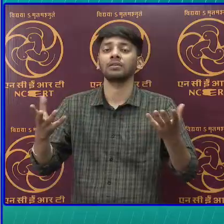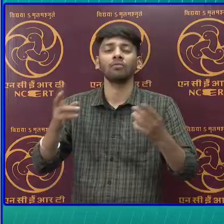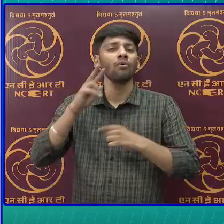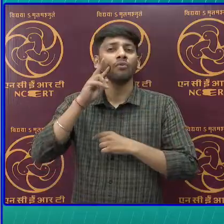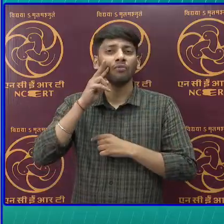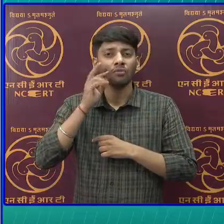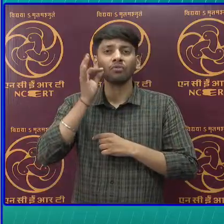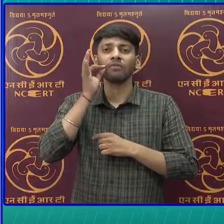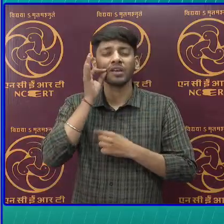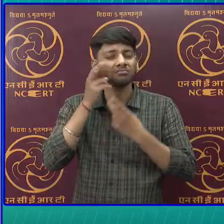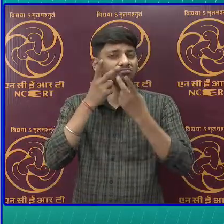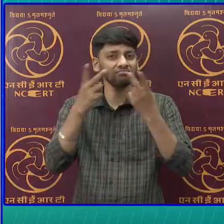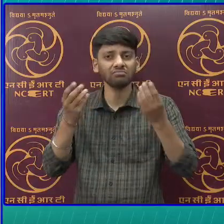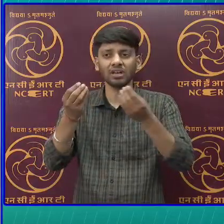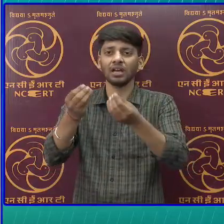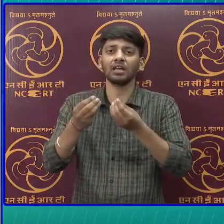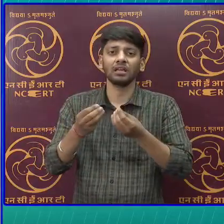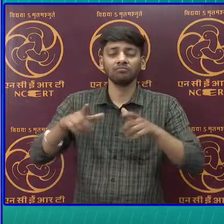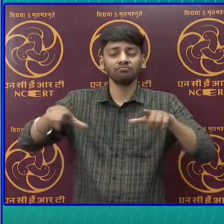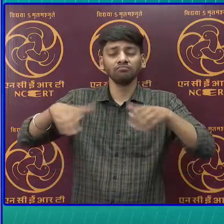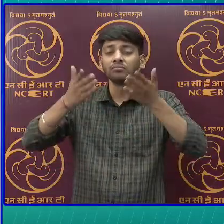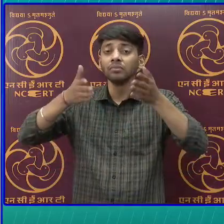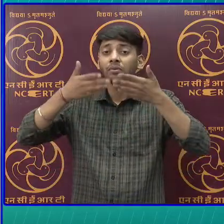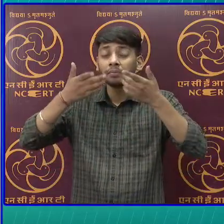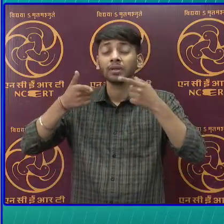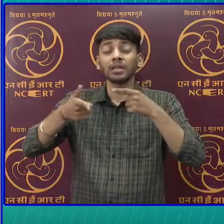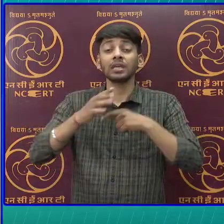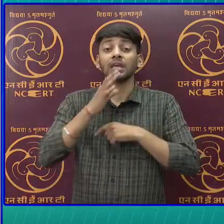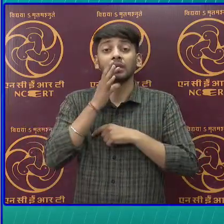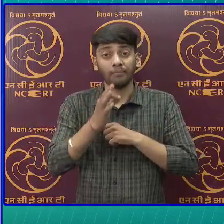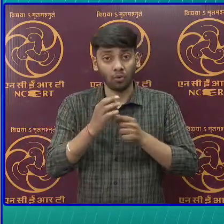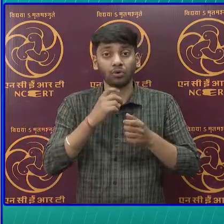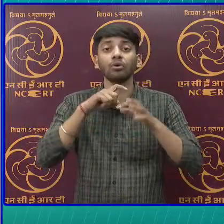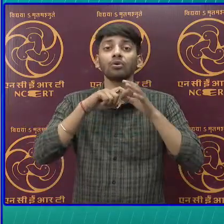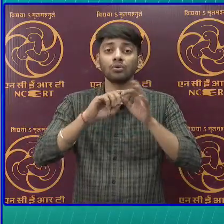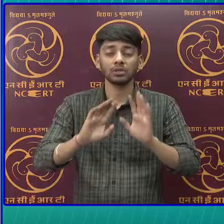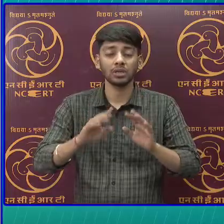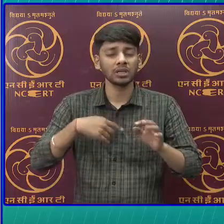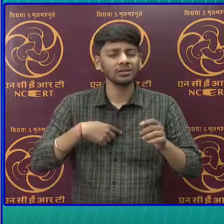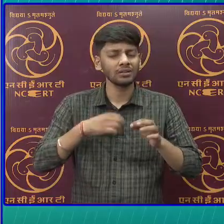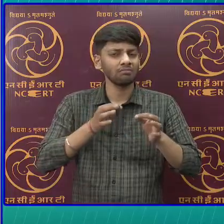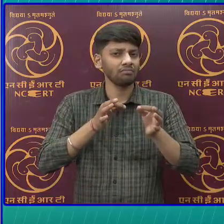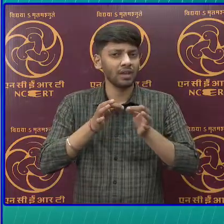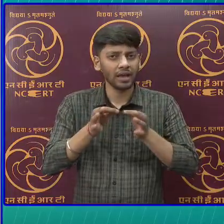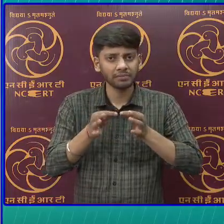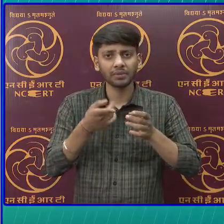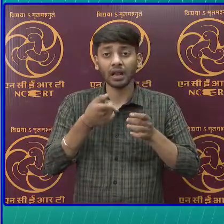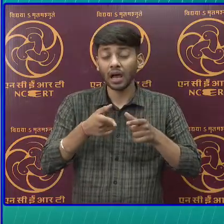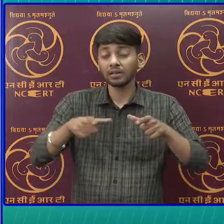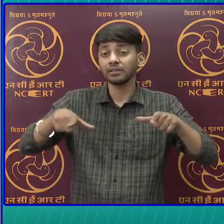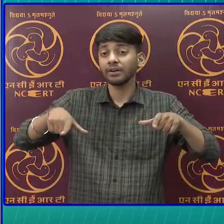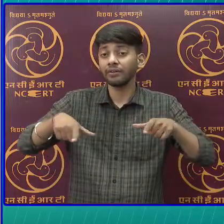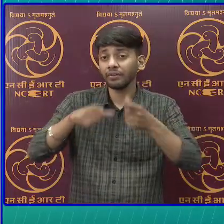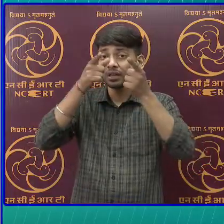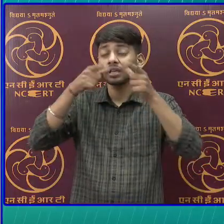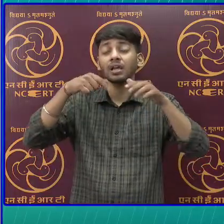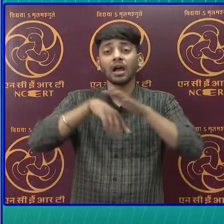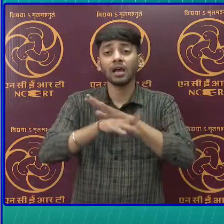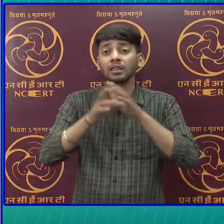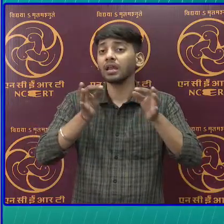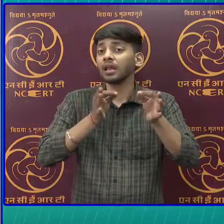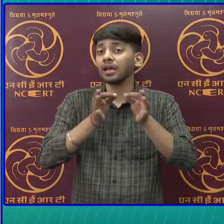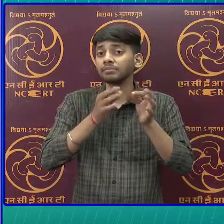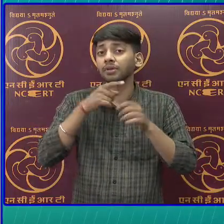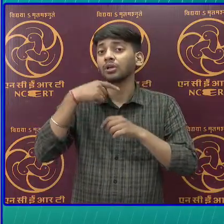of killing trees? Well, this is a genuine question, and to elaborate this whole poem, we are also joined by